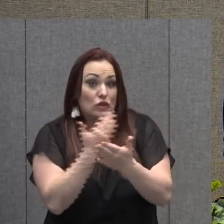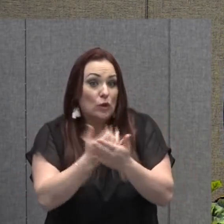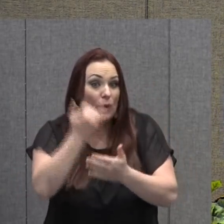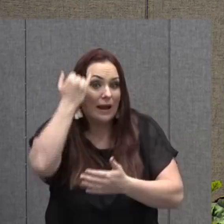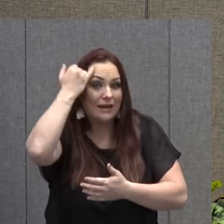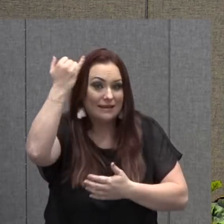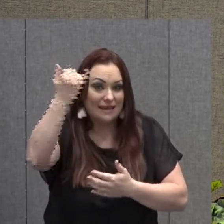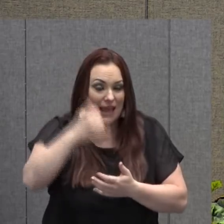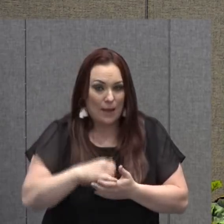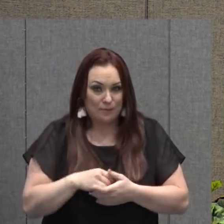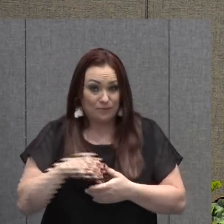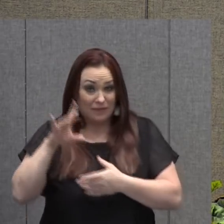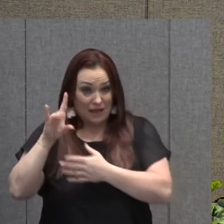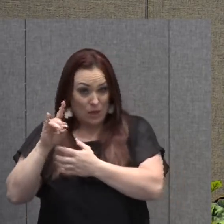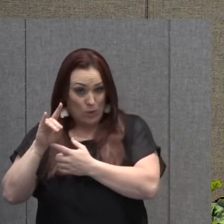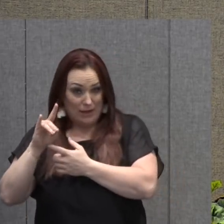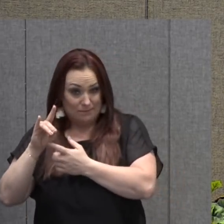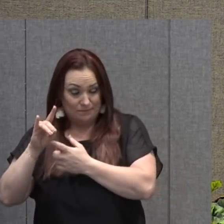His next idea